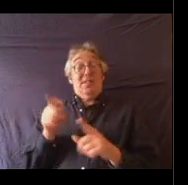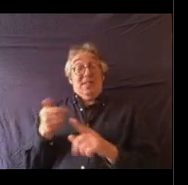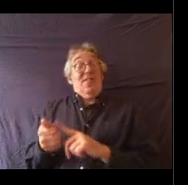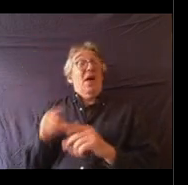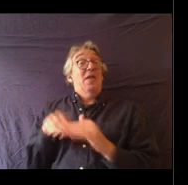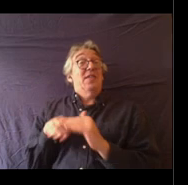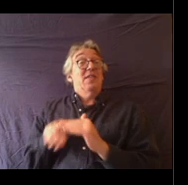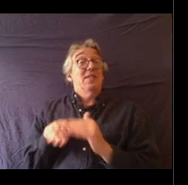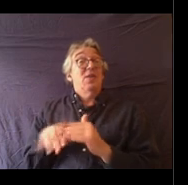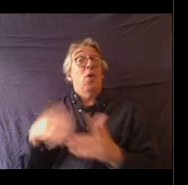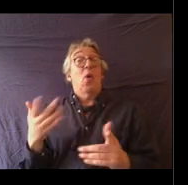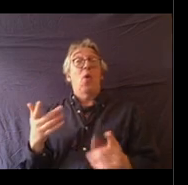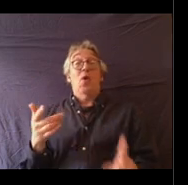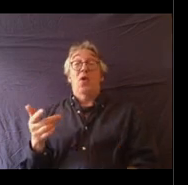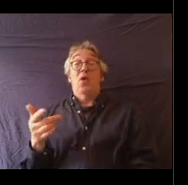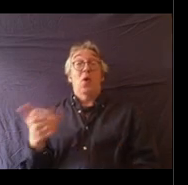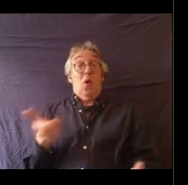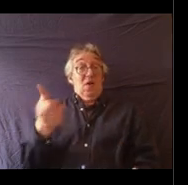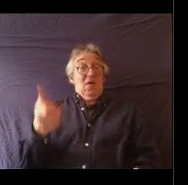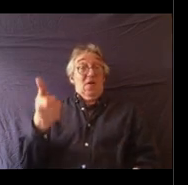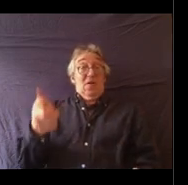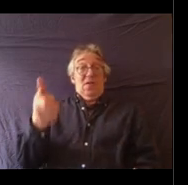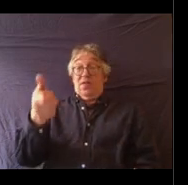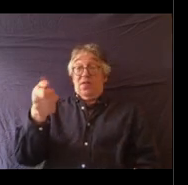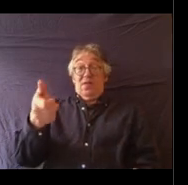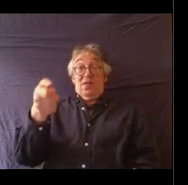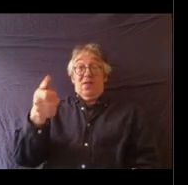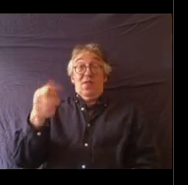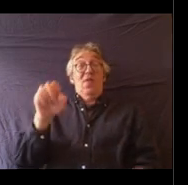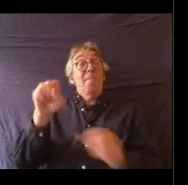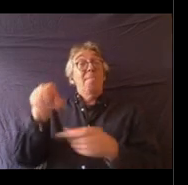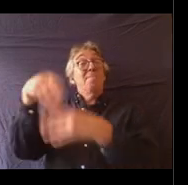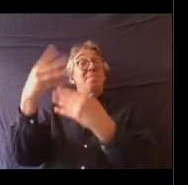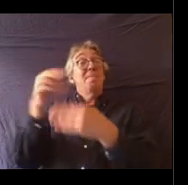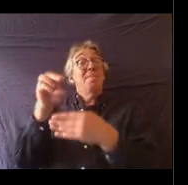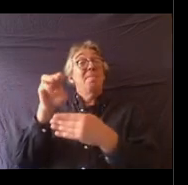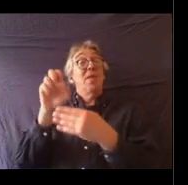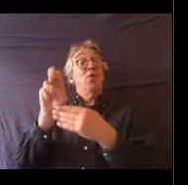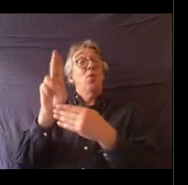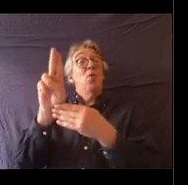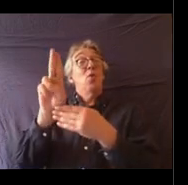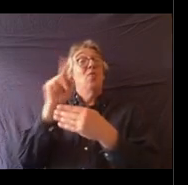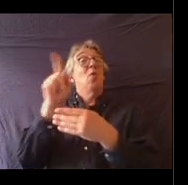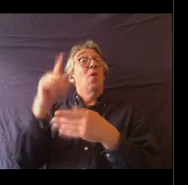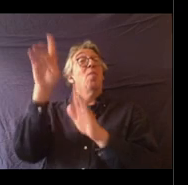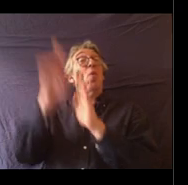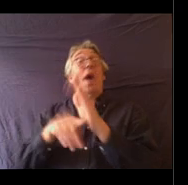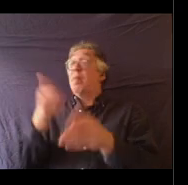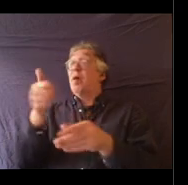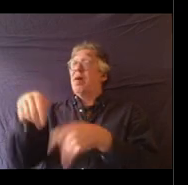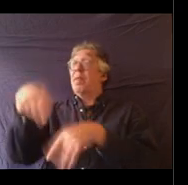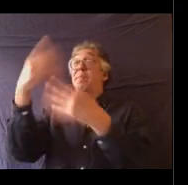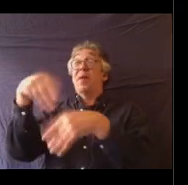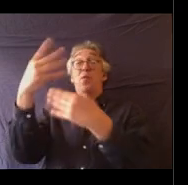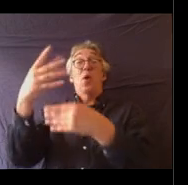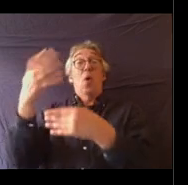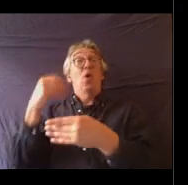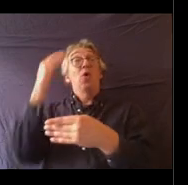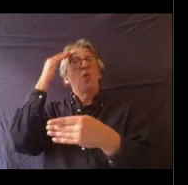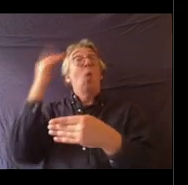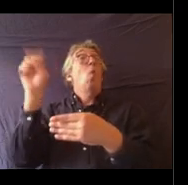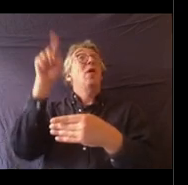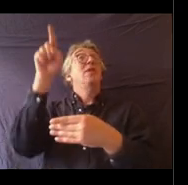the electronic, those menus in which we find all the programs and we want to know which one of